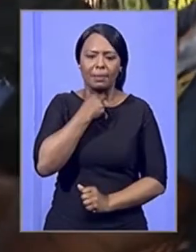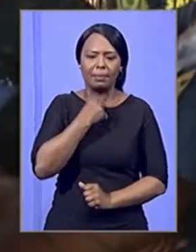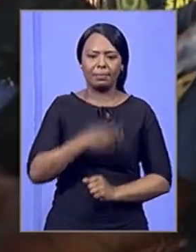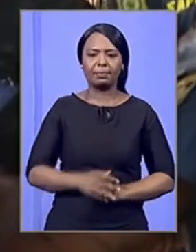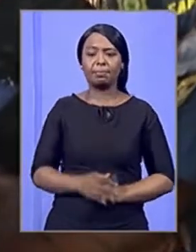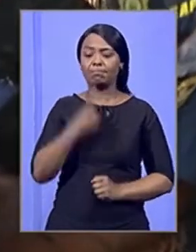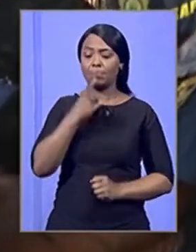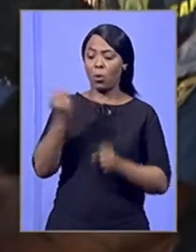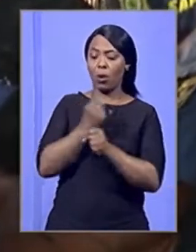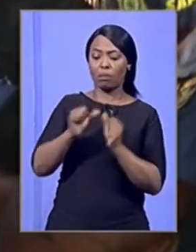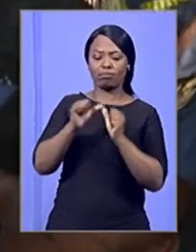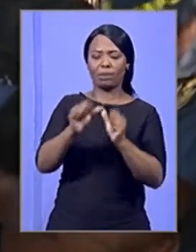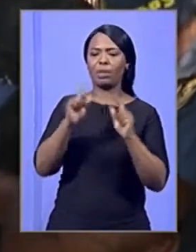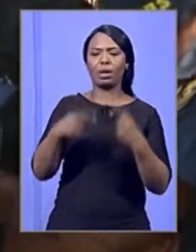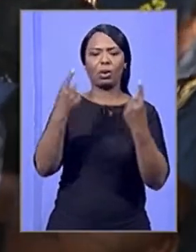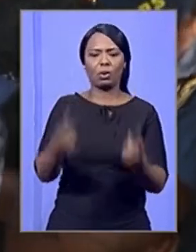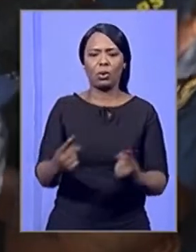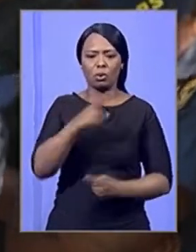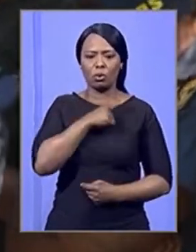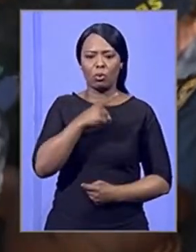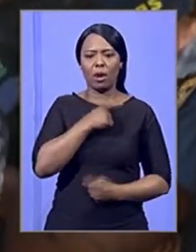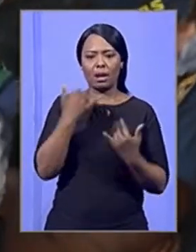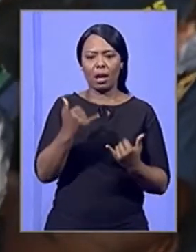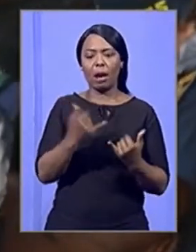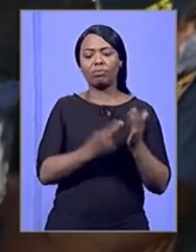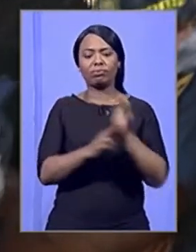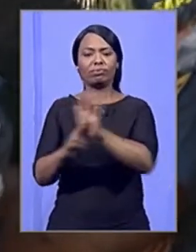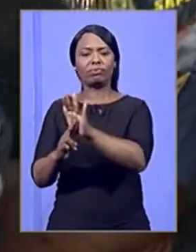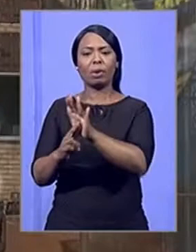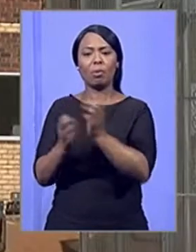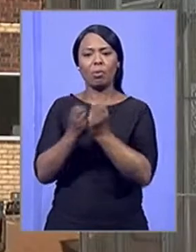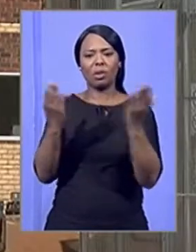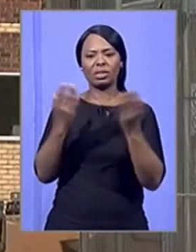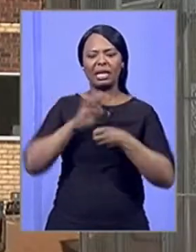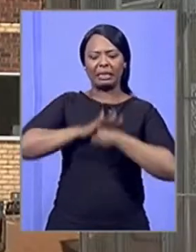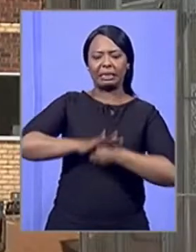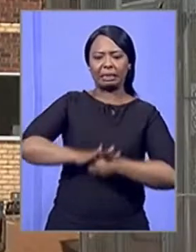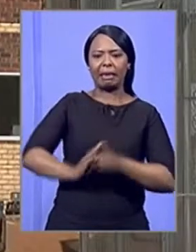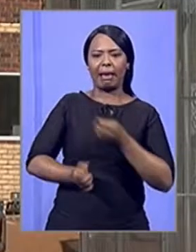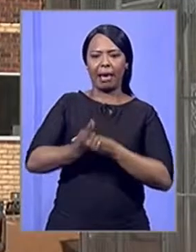jalo ka tlwaelo hobane ba ka pele ho fana ka tshireletso ba iphumana ba le tlasa tlokotsi.